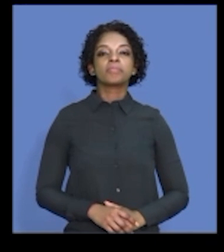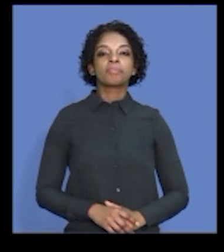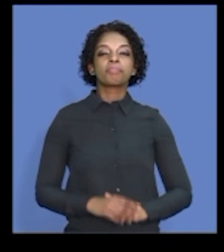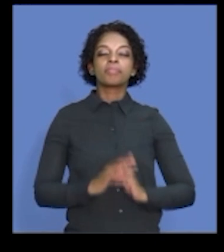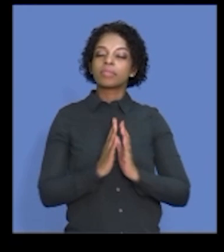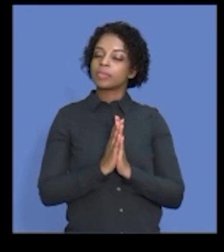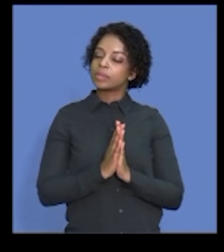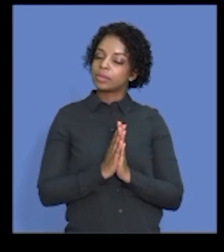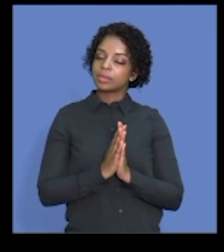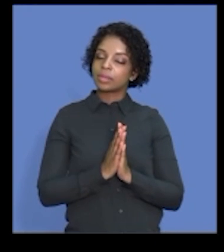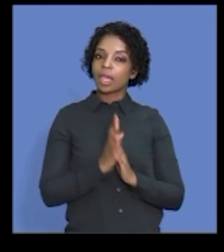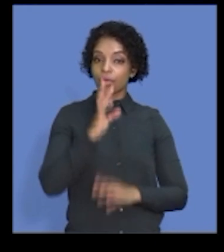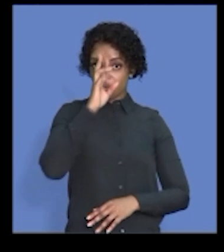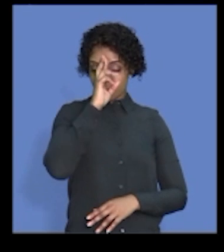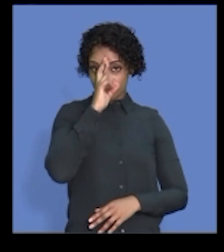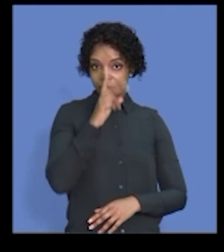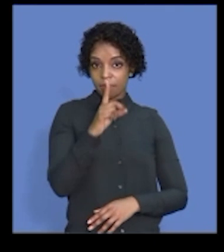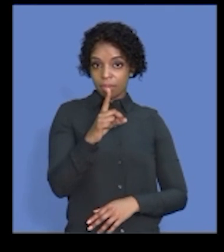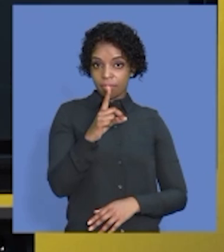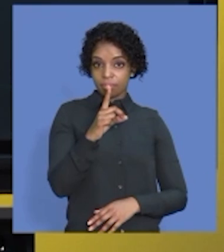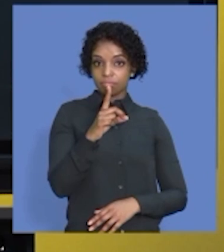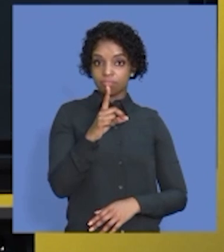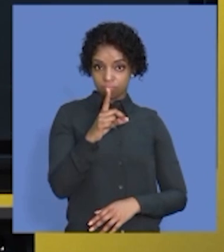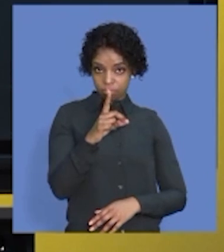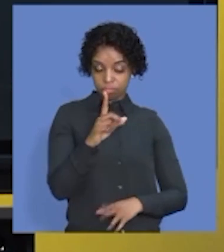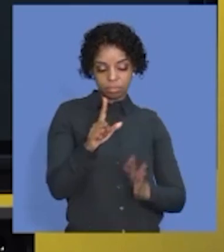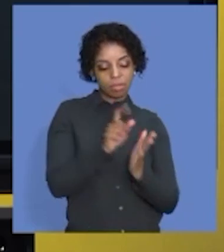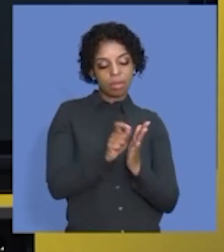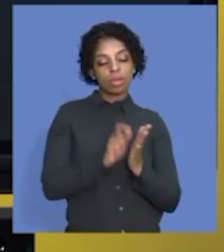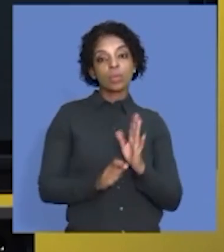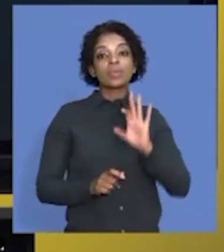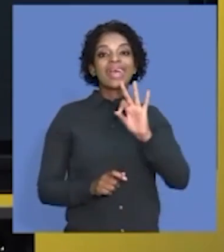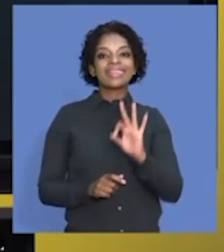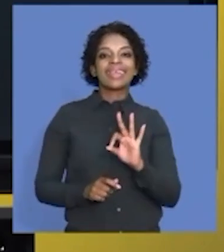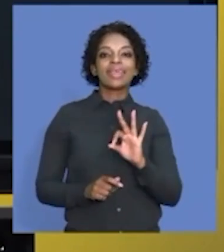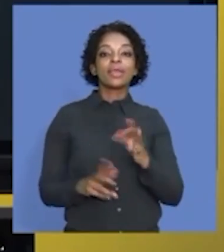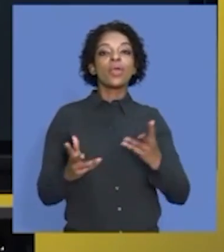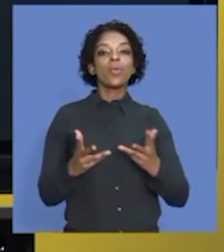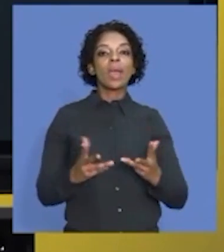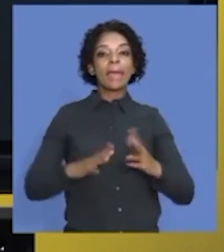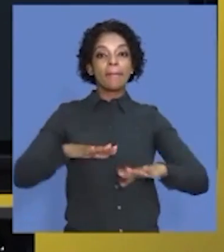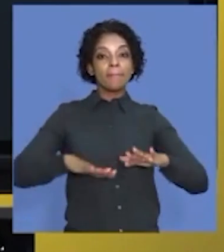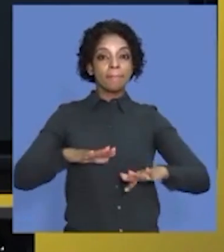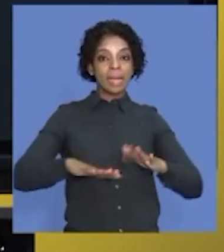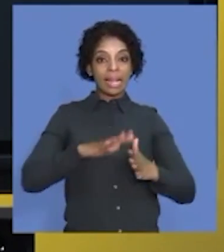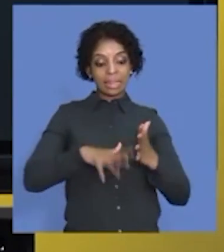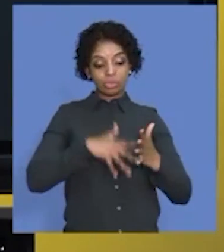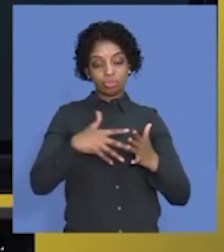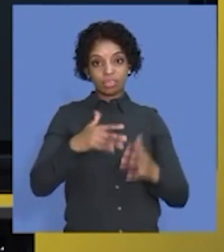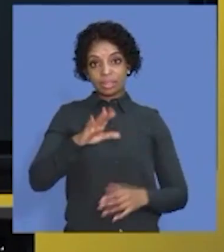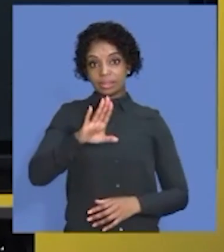Please remember that your note 3 in your balance sheet will